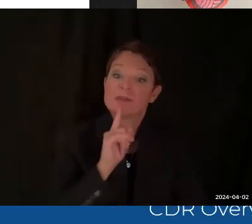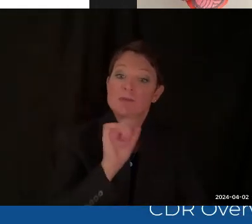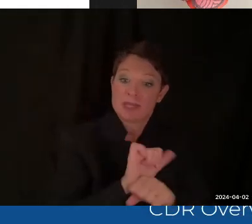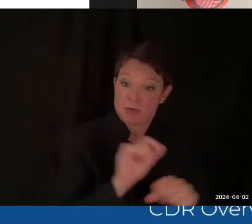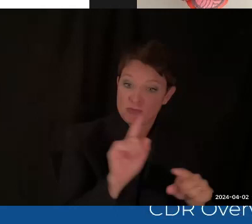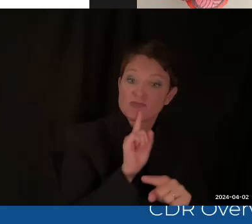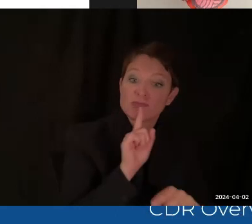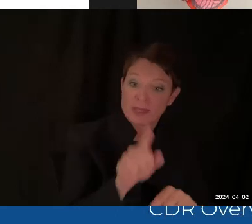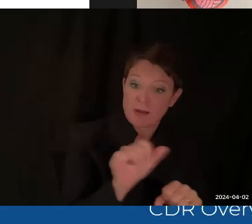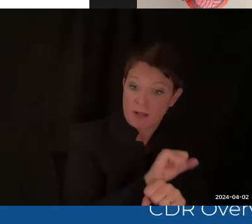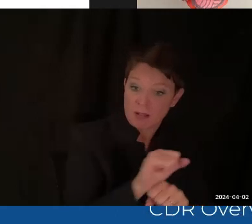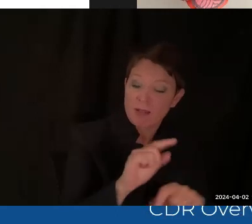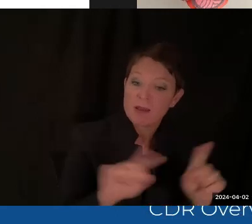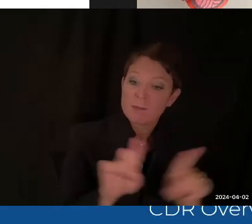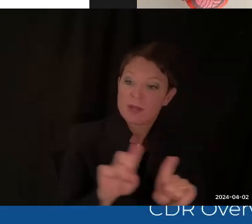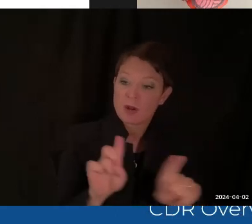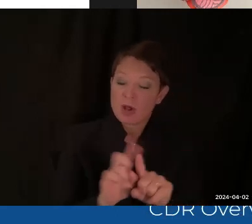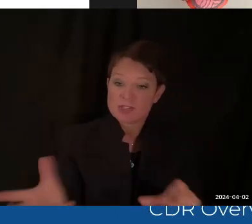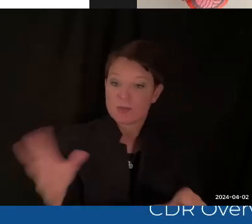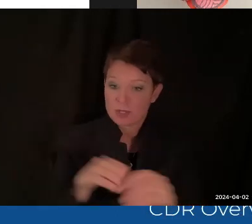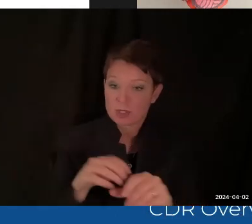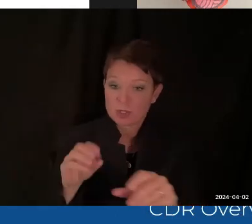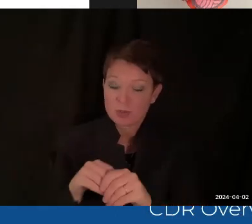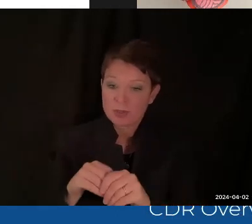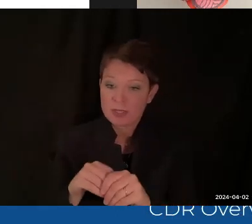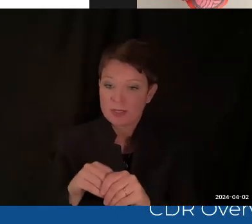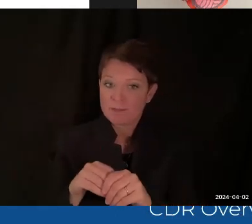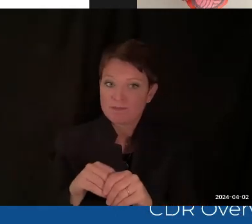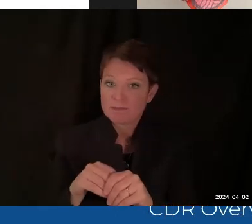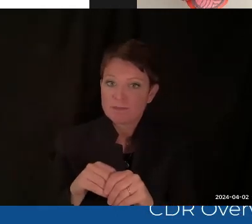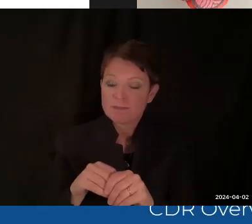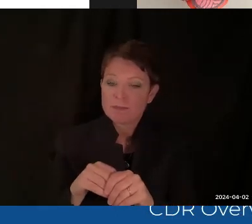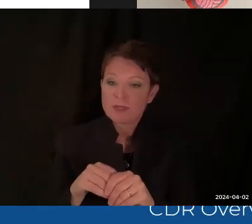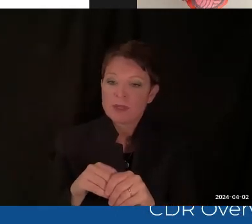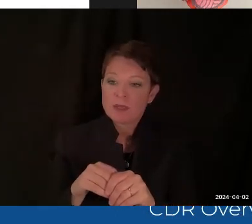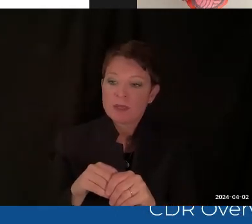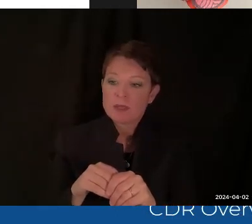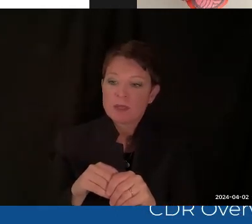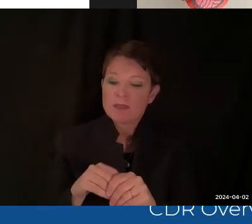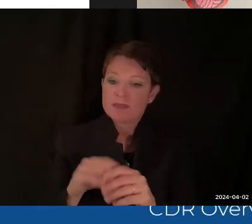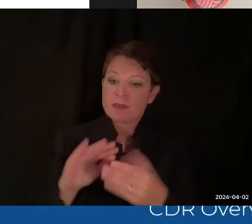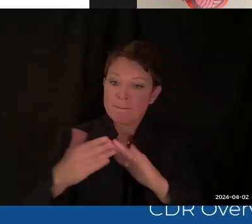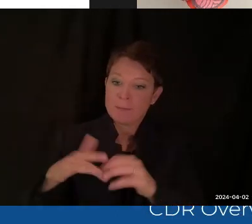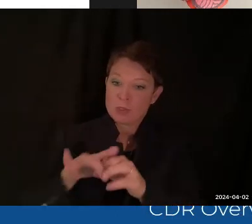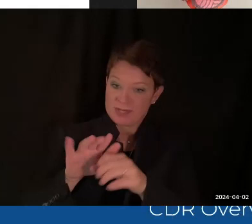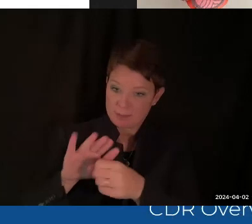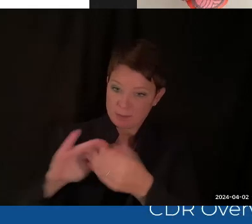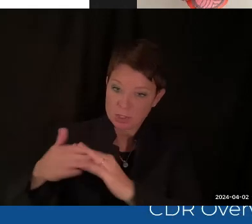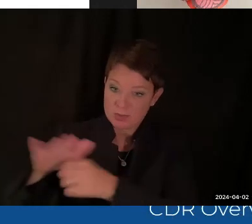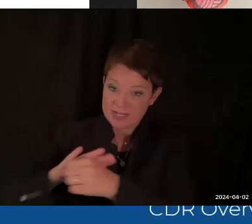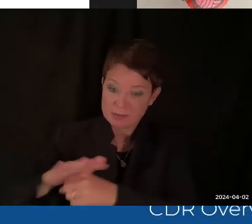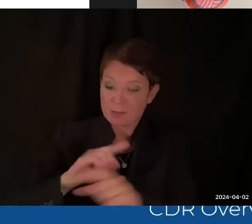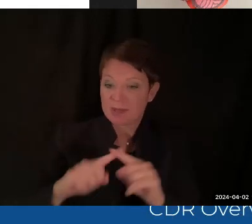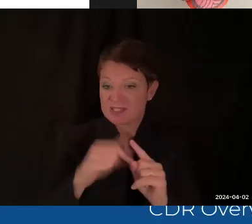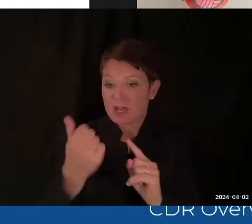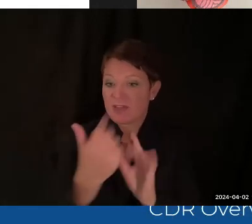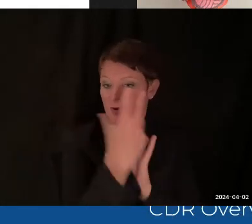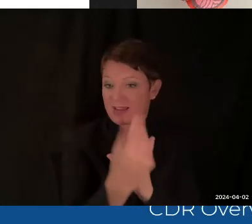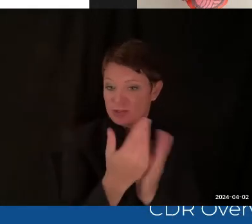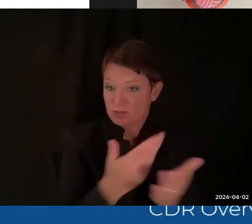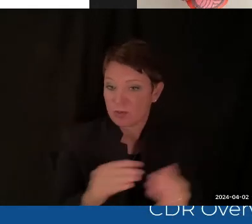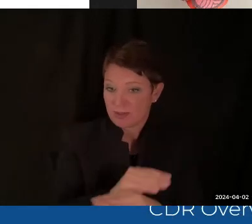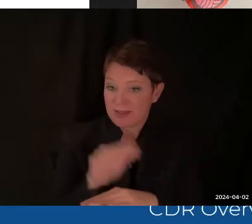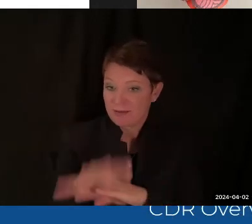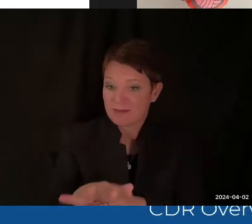and that they are taking into account hidden costs to the municipality, as well as other externalities